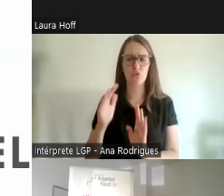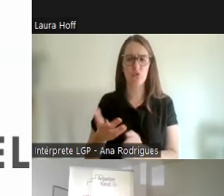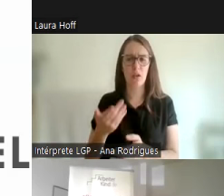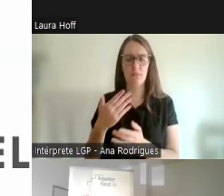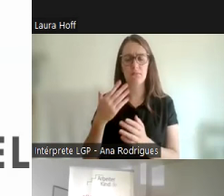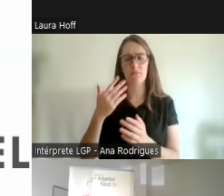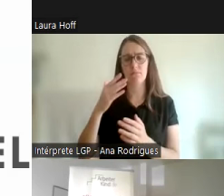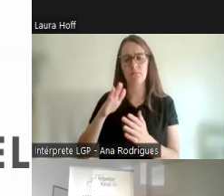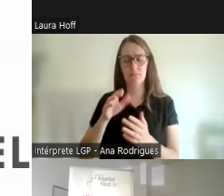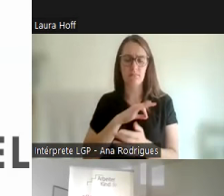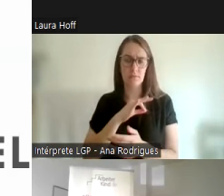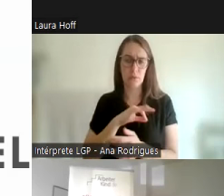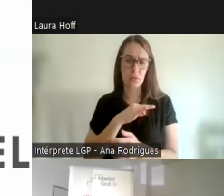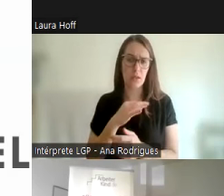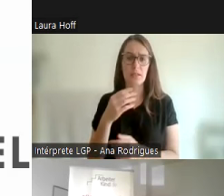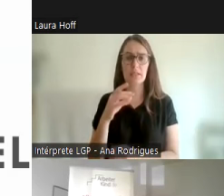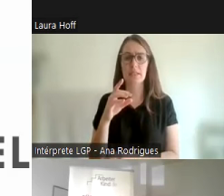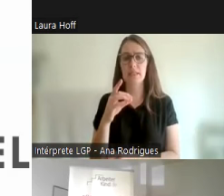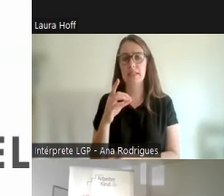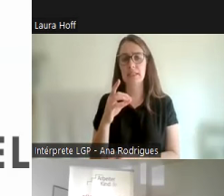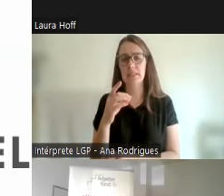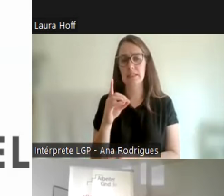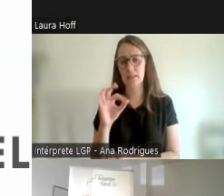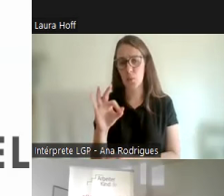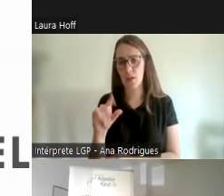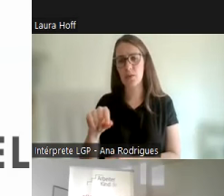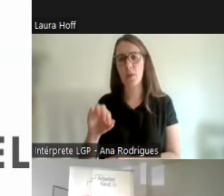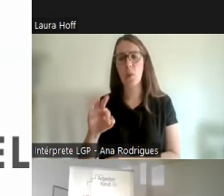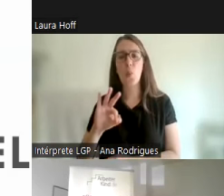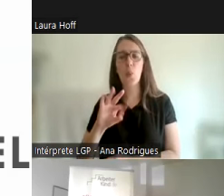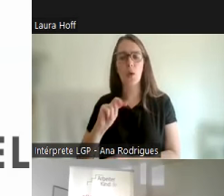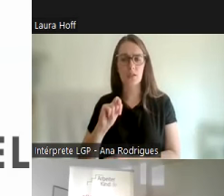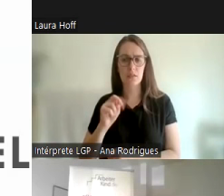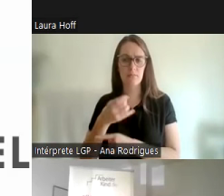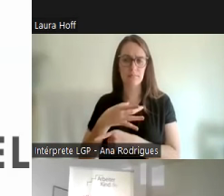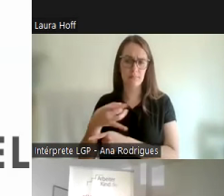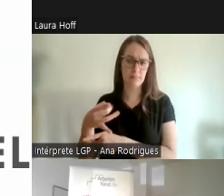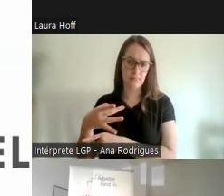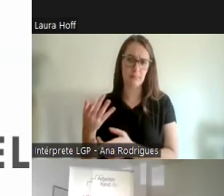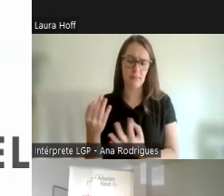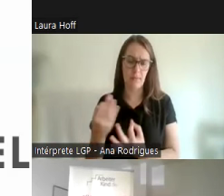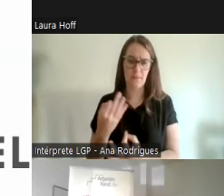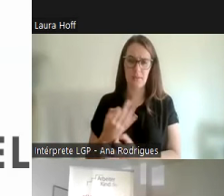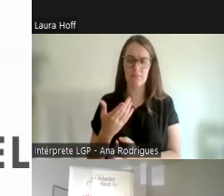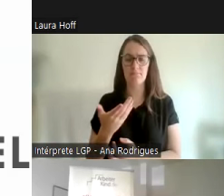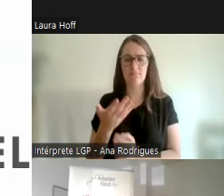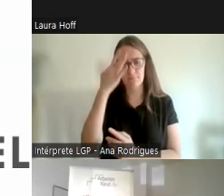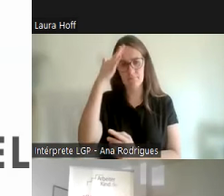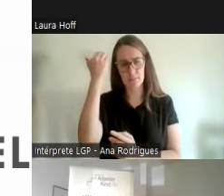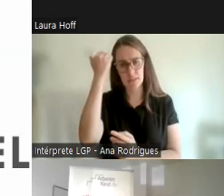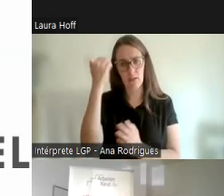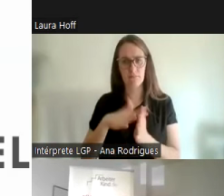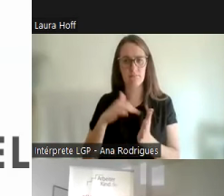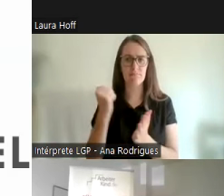degrees, 64 will graduate with a bachelor's, and 43 will eventually obtain a master's degree.